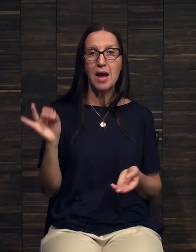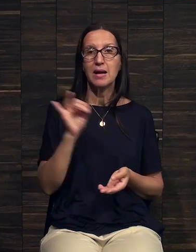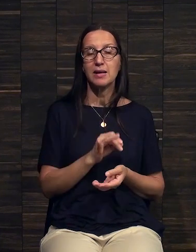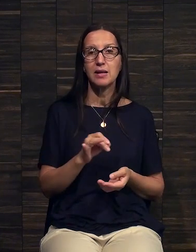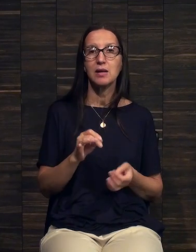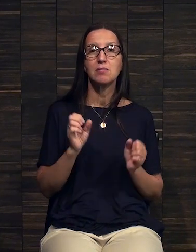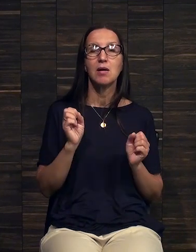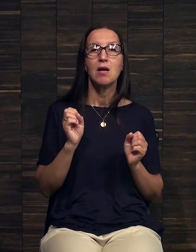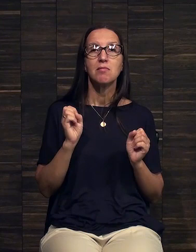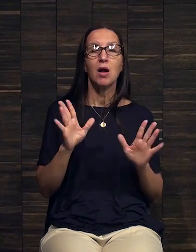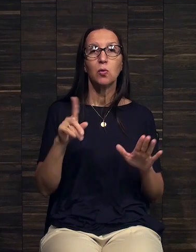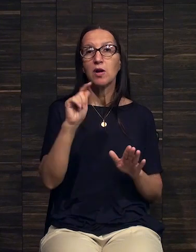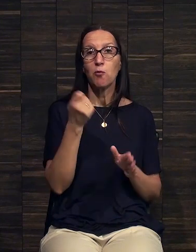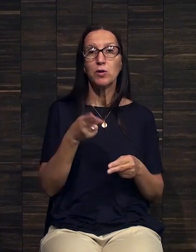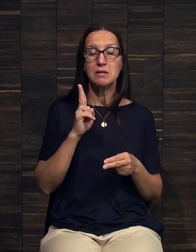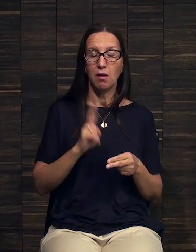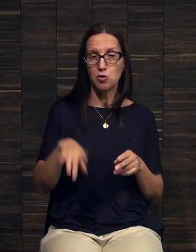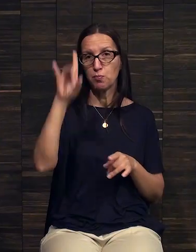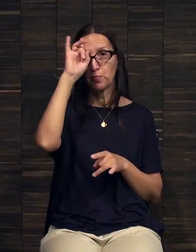important component, the enemy,